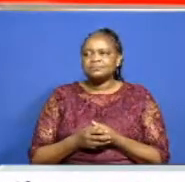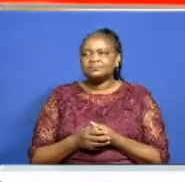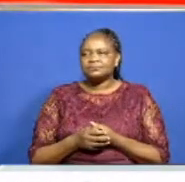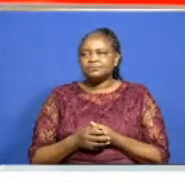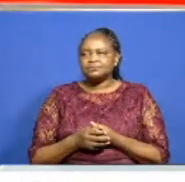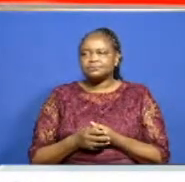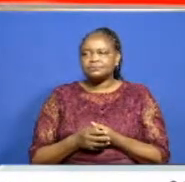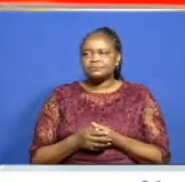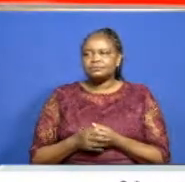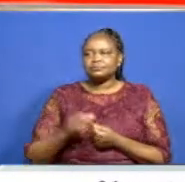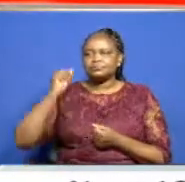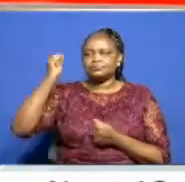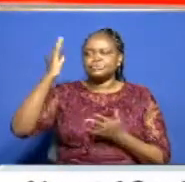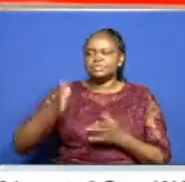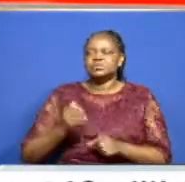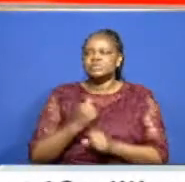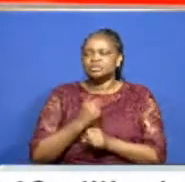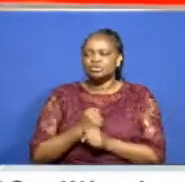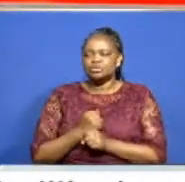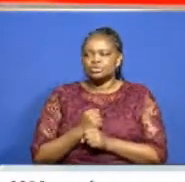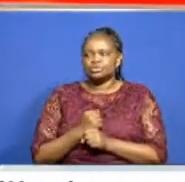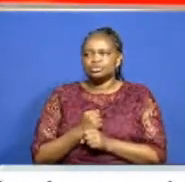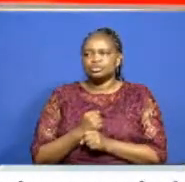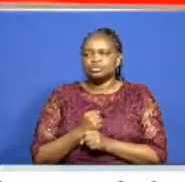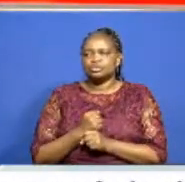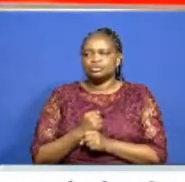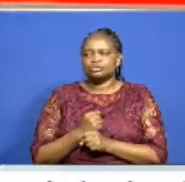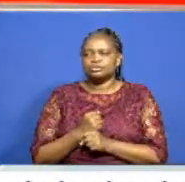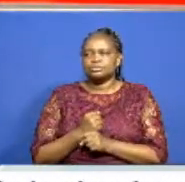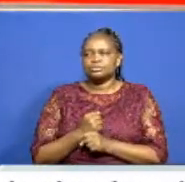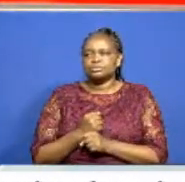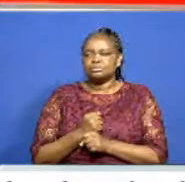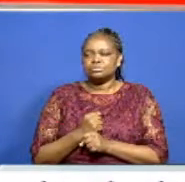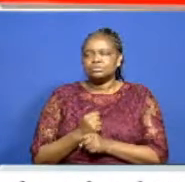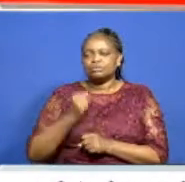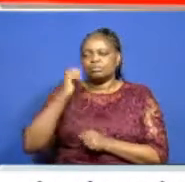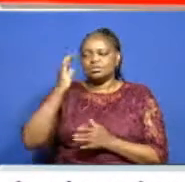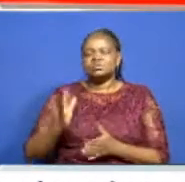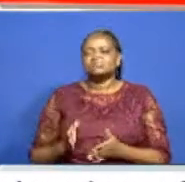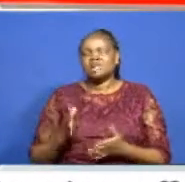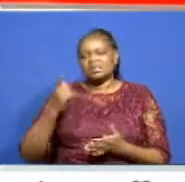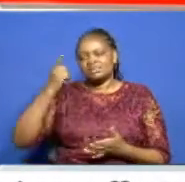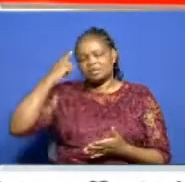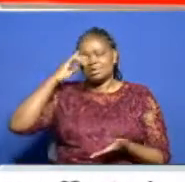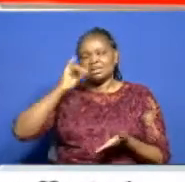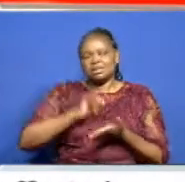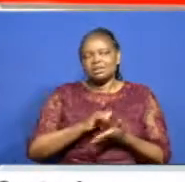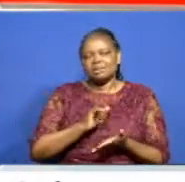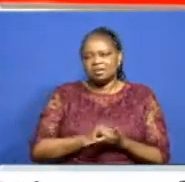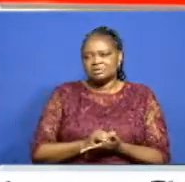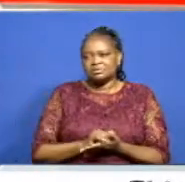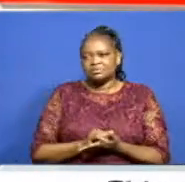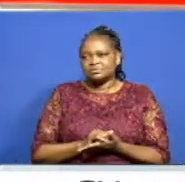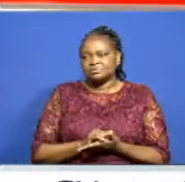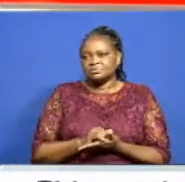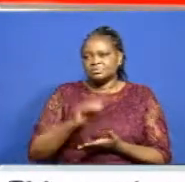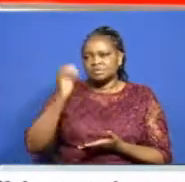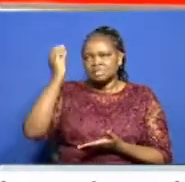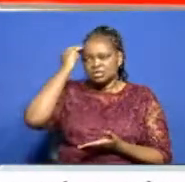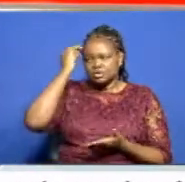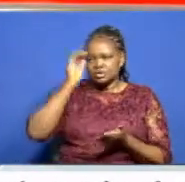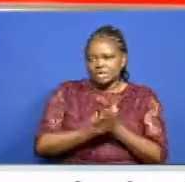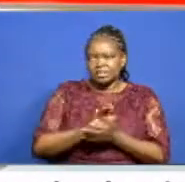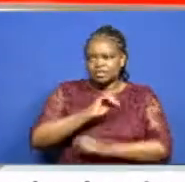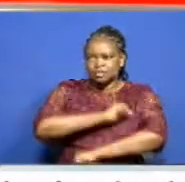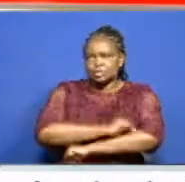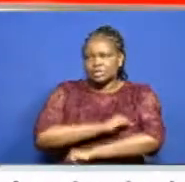what the politicians are doing is that they go there and they think that education and schooling is done within